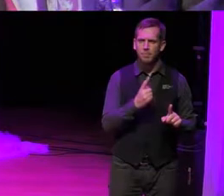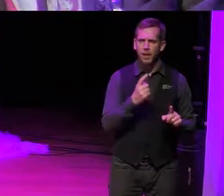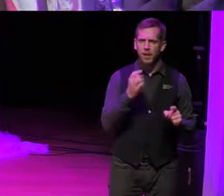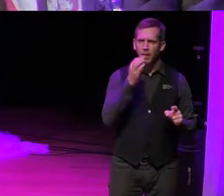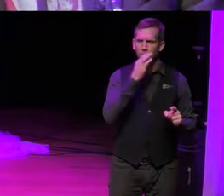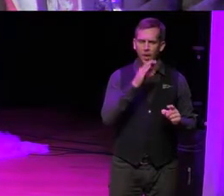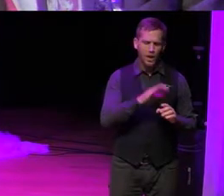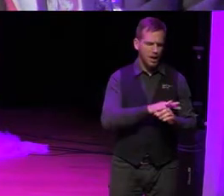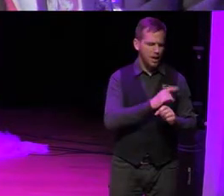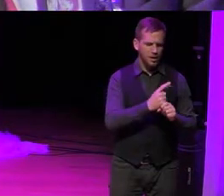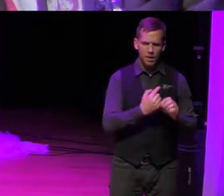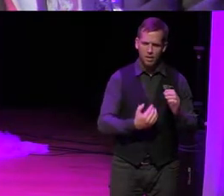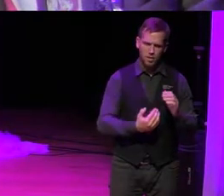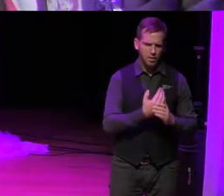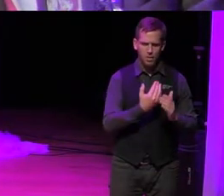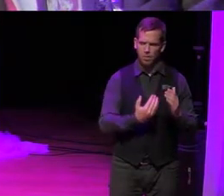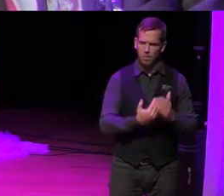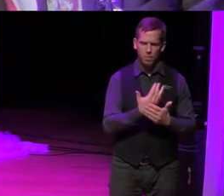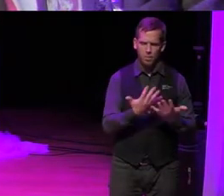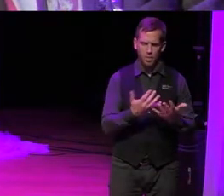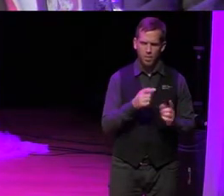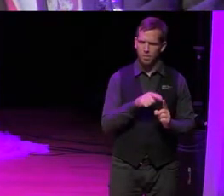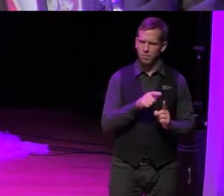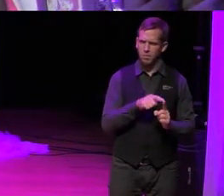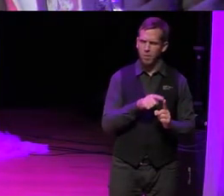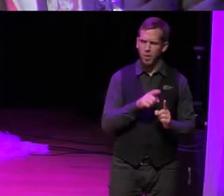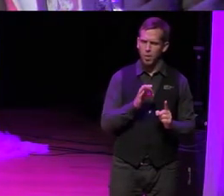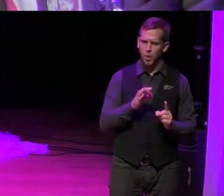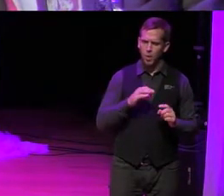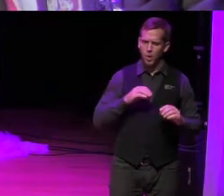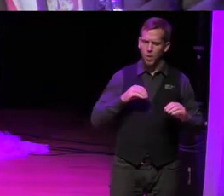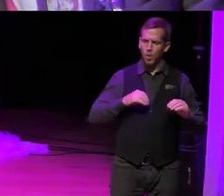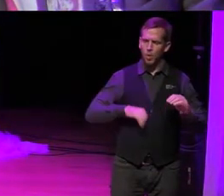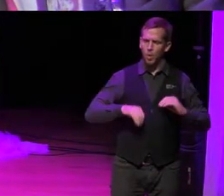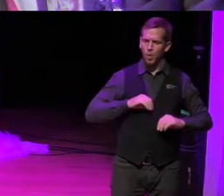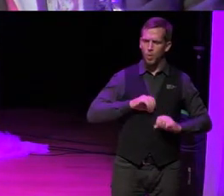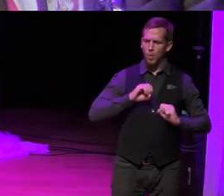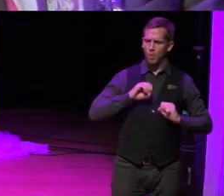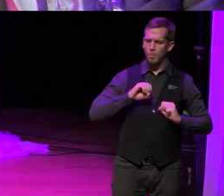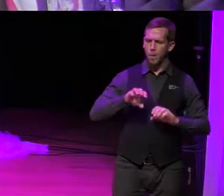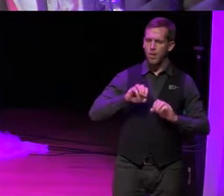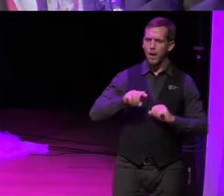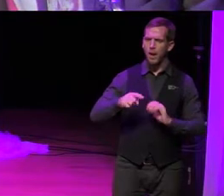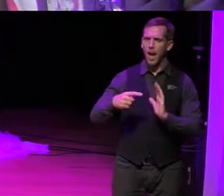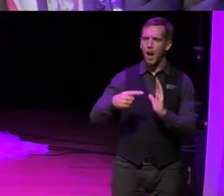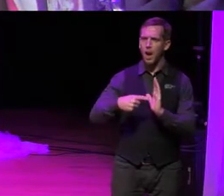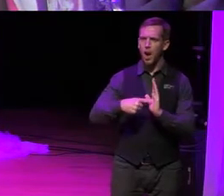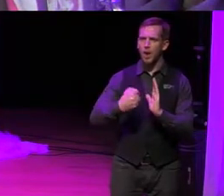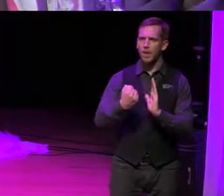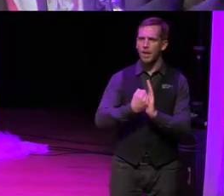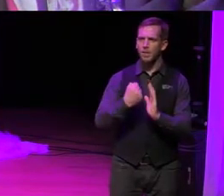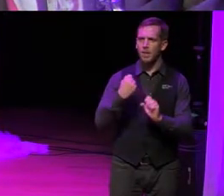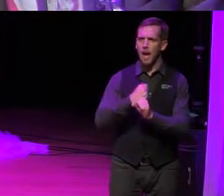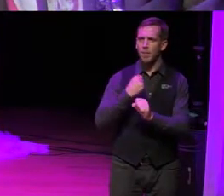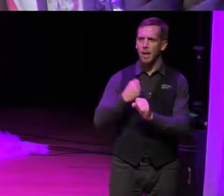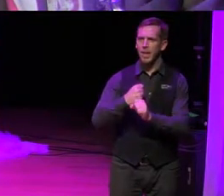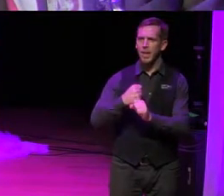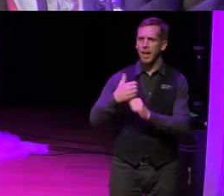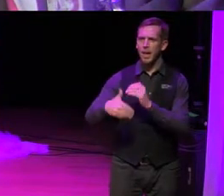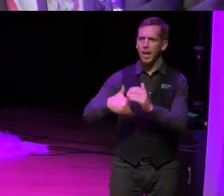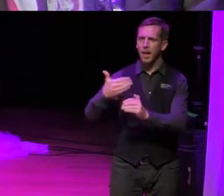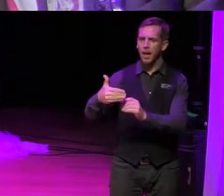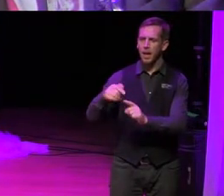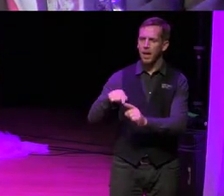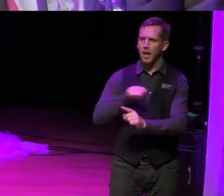was the impact of corruption on law reform and the impact